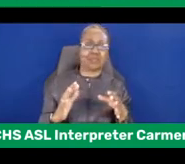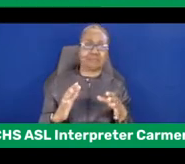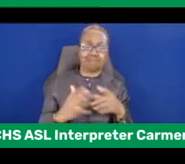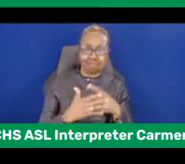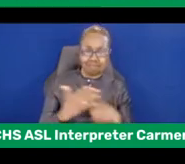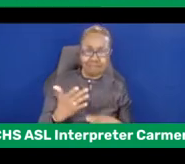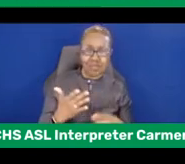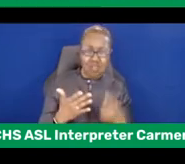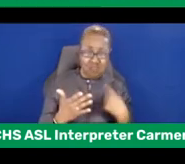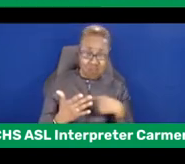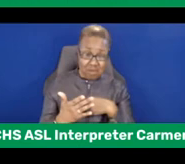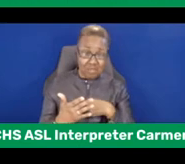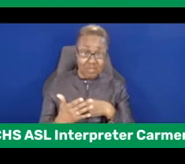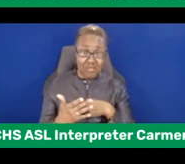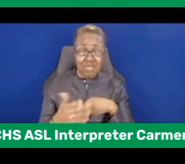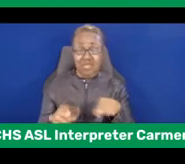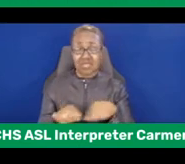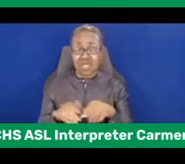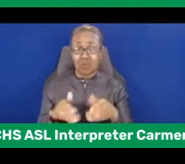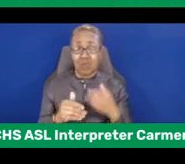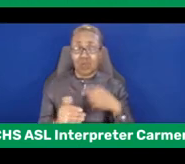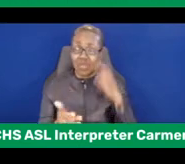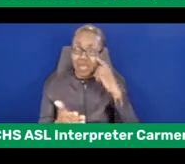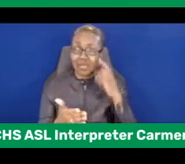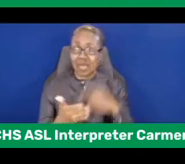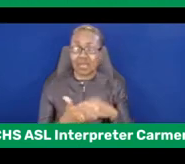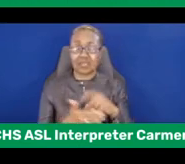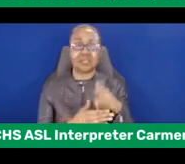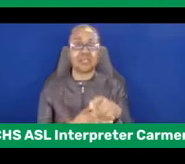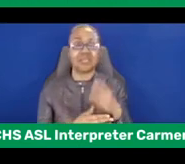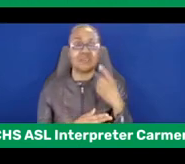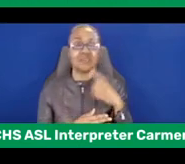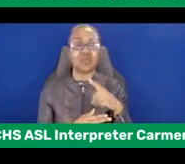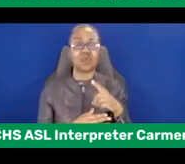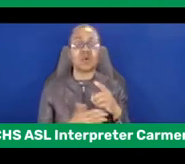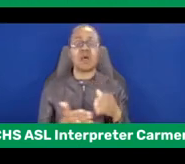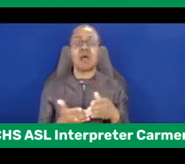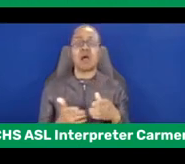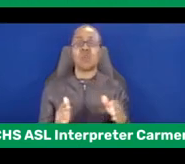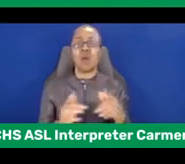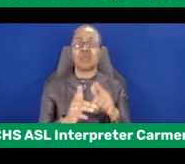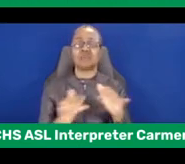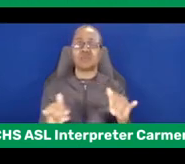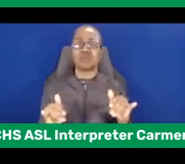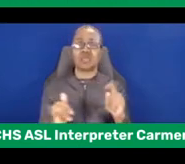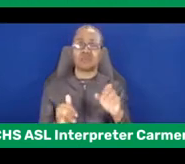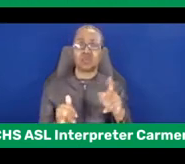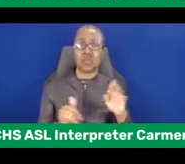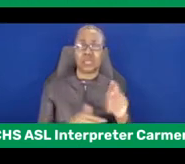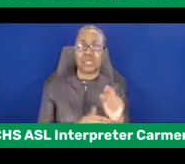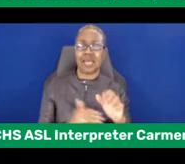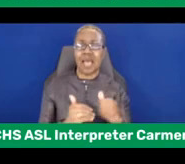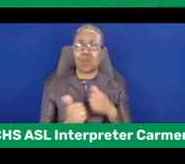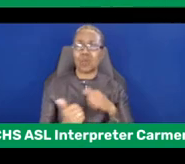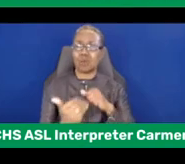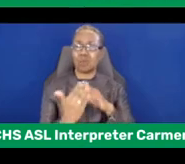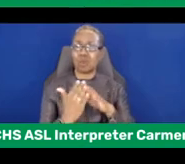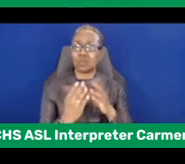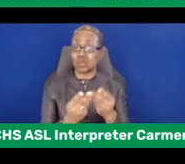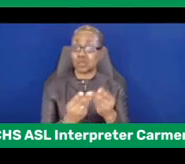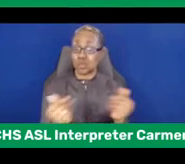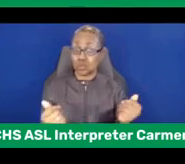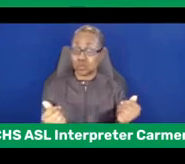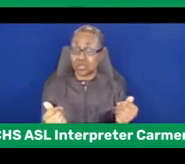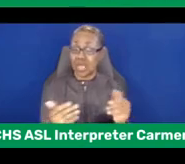us, it's been in the same way that we acknowledge the need for a wide diversity of toolkit for like how we approach these solutions, that